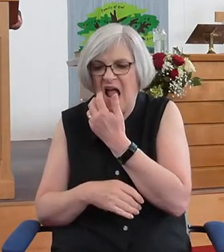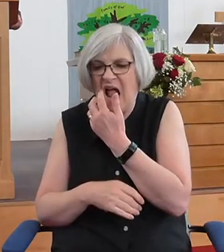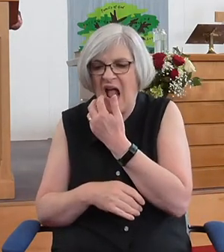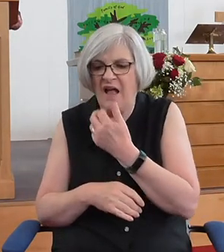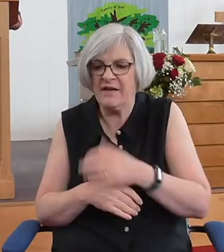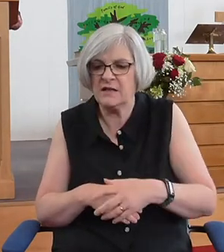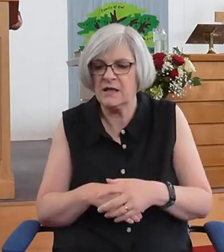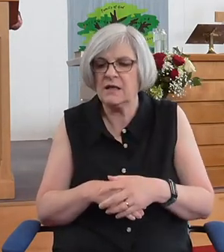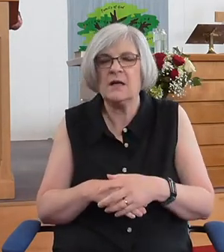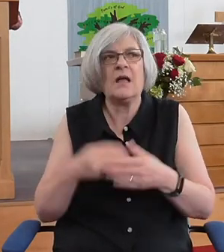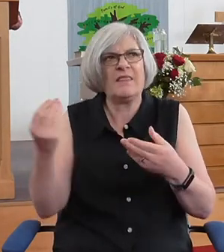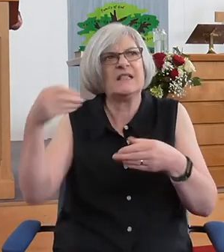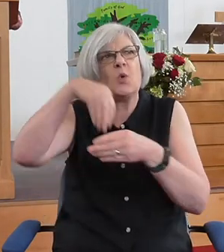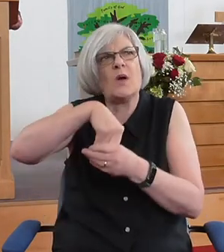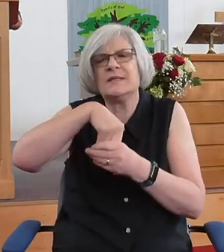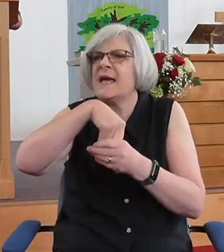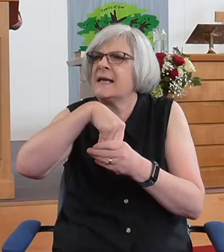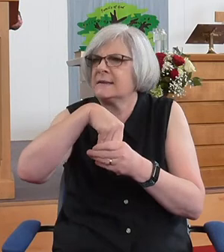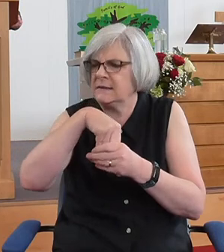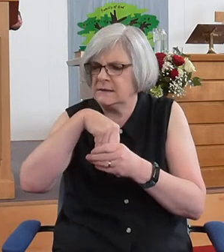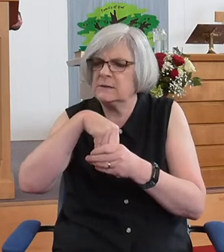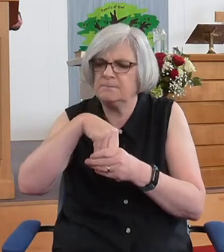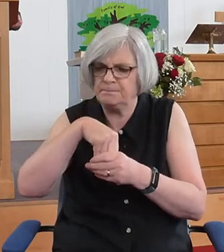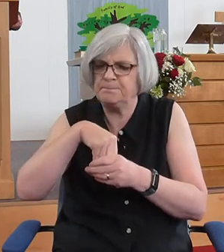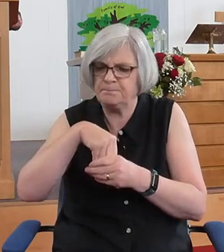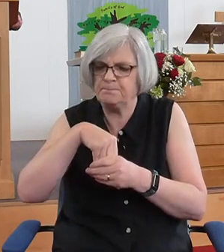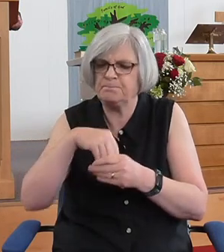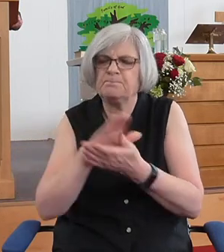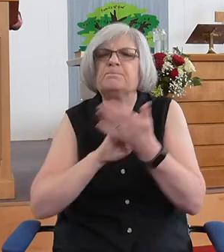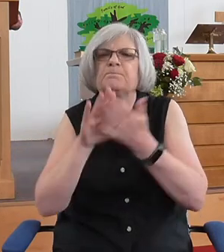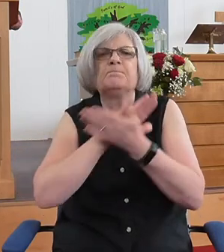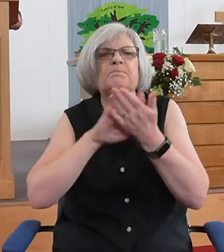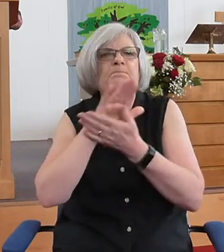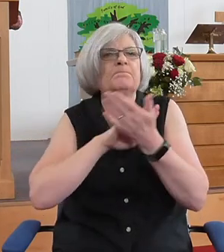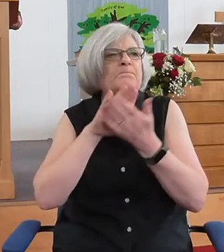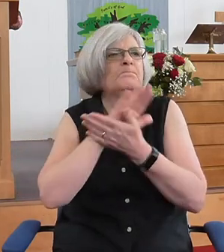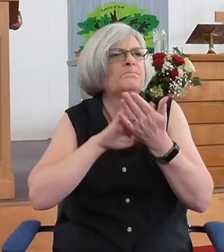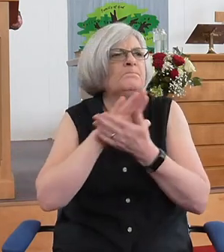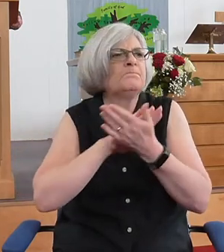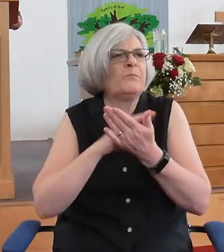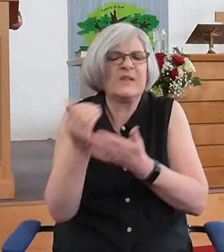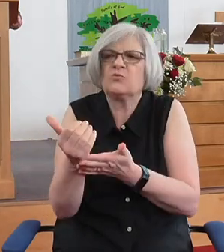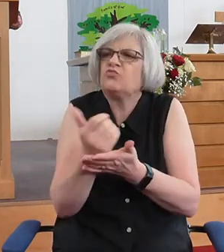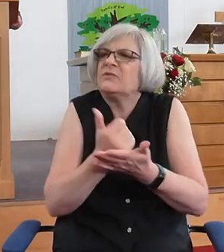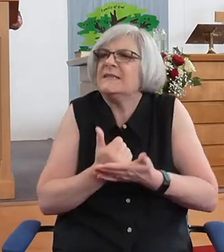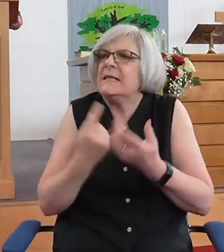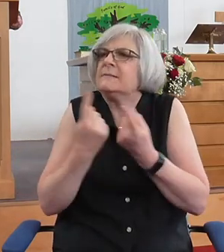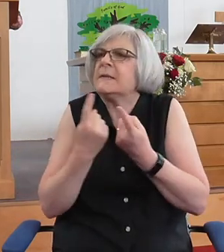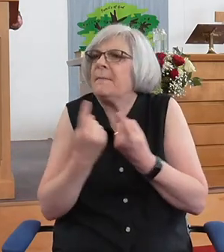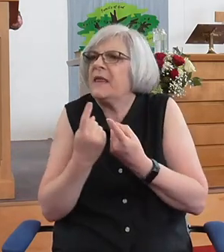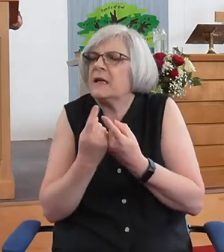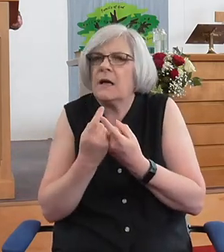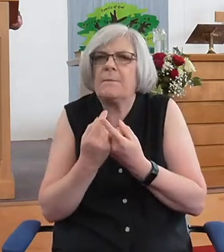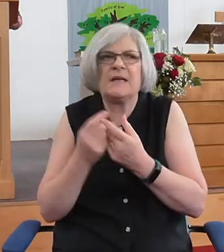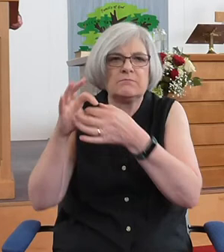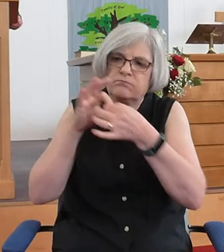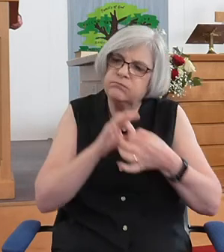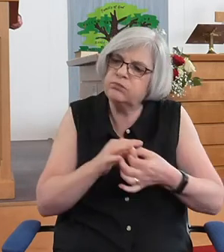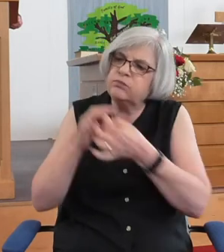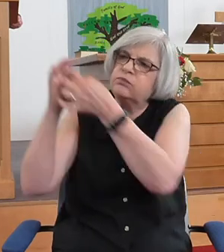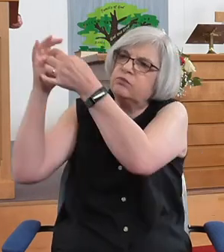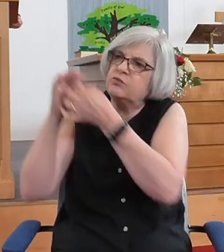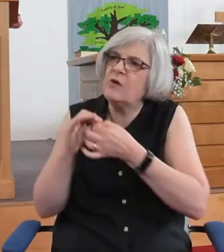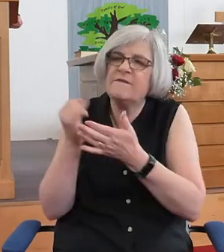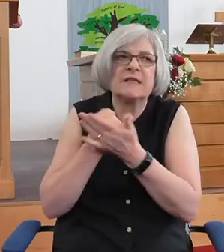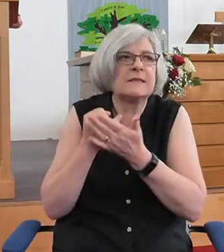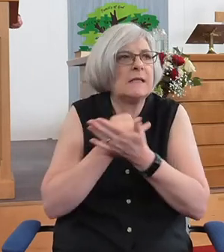In this context, it means to redeem something means to atone or make amends for sin, error,